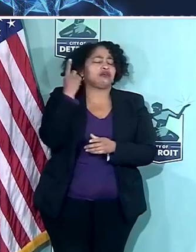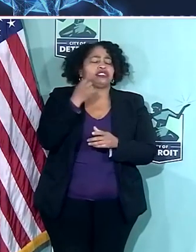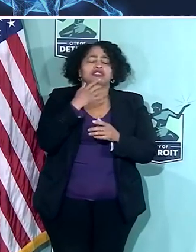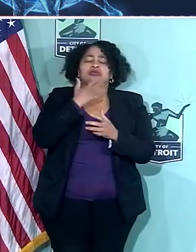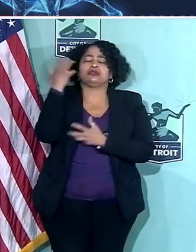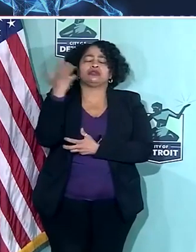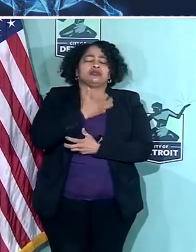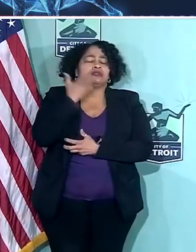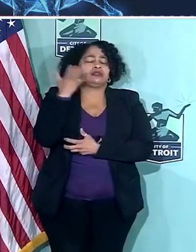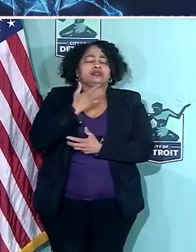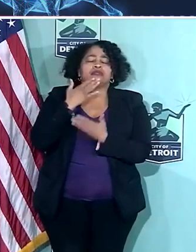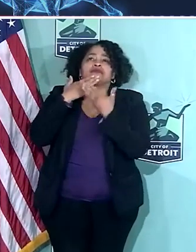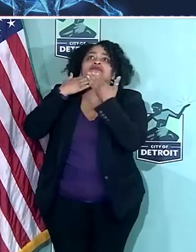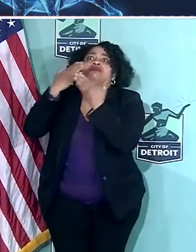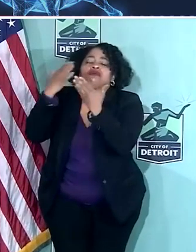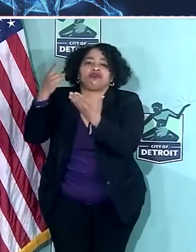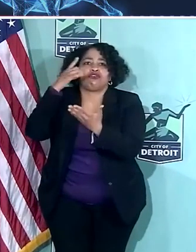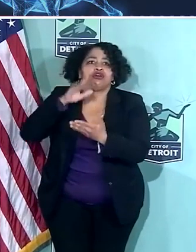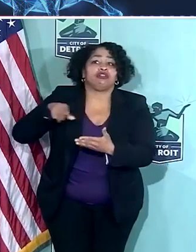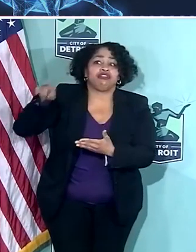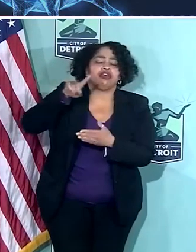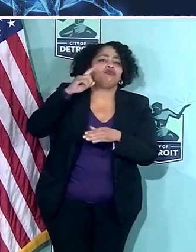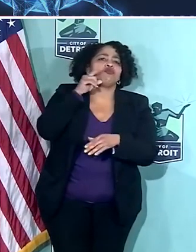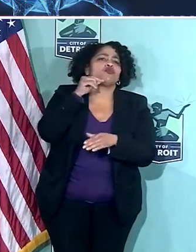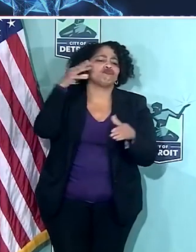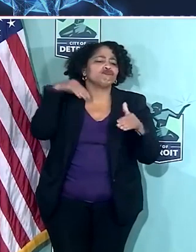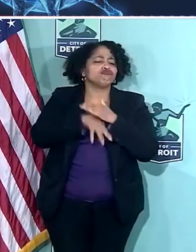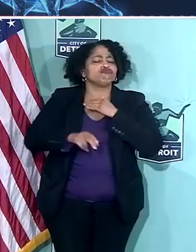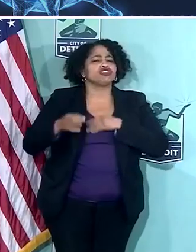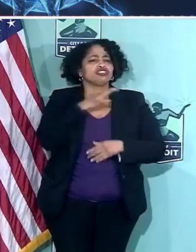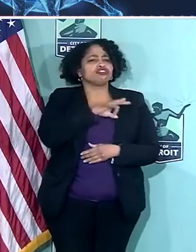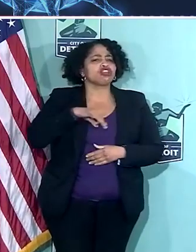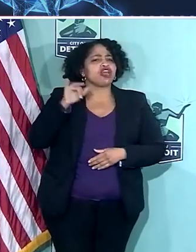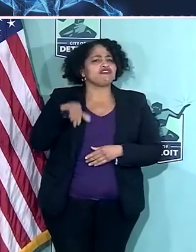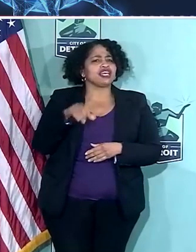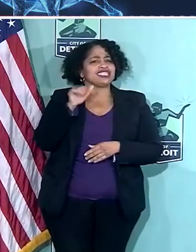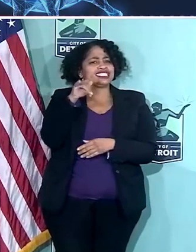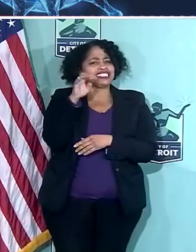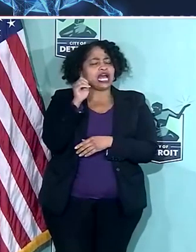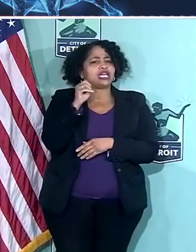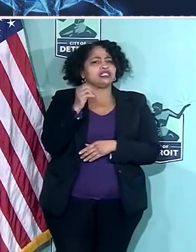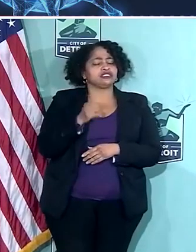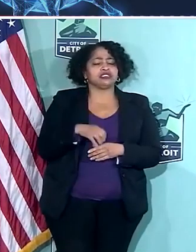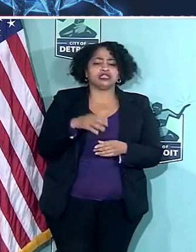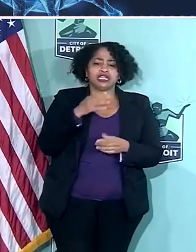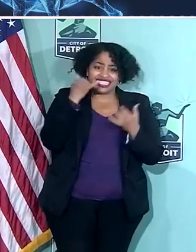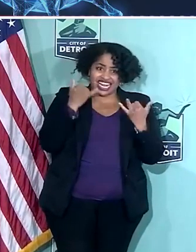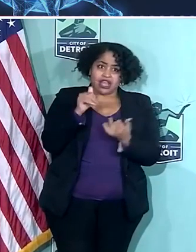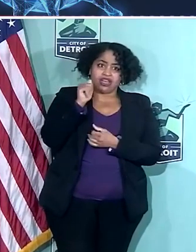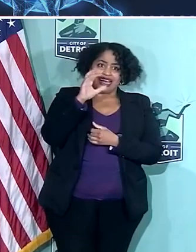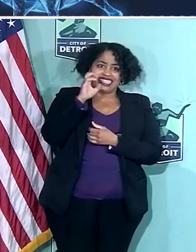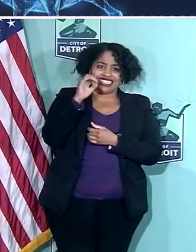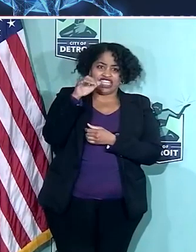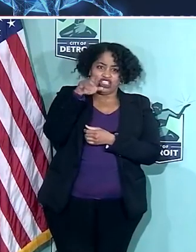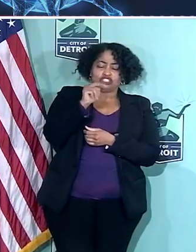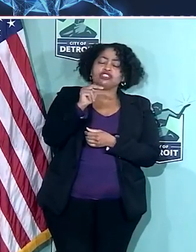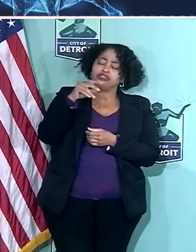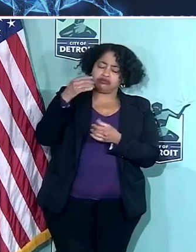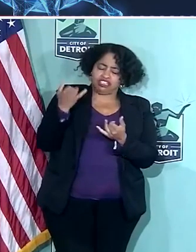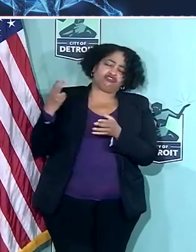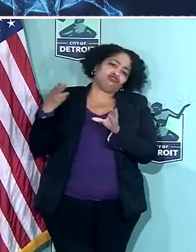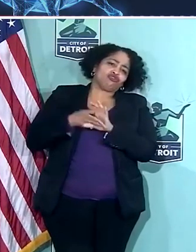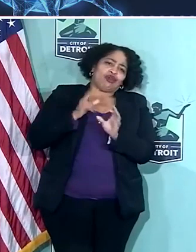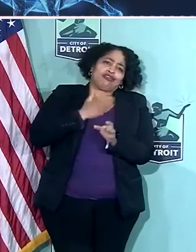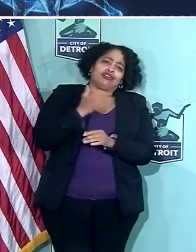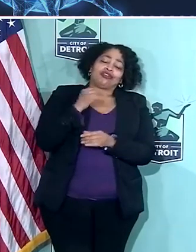grateful for. They staffed this site from the beginning, and Wayne State Medical School has helped. Now Ascension has joined as well. So they have given